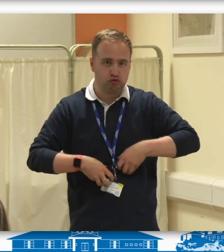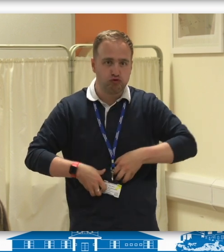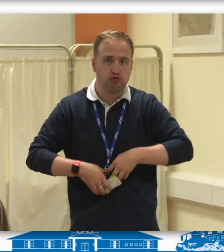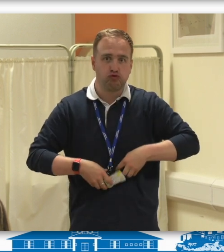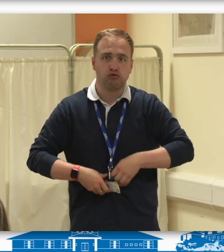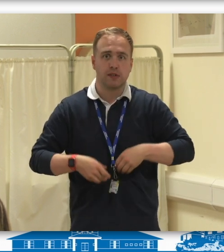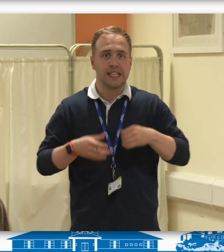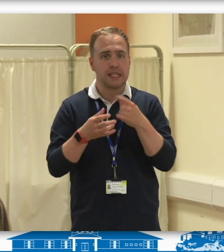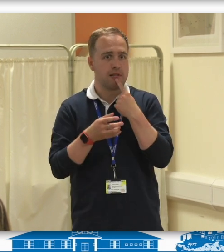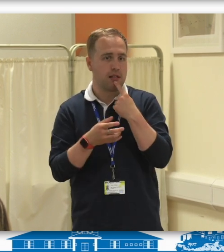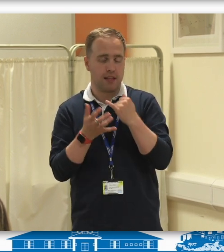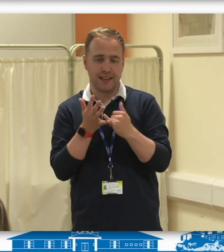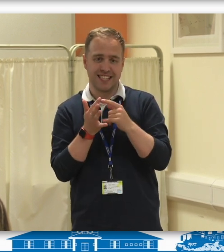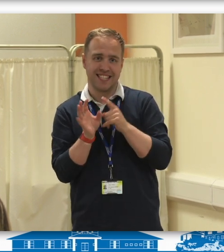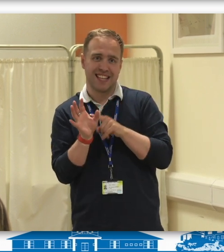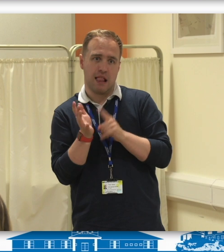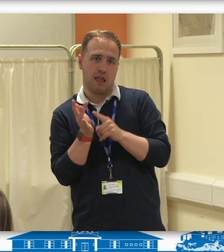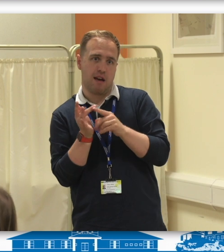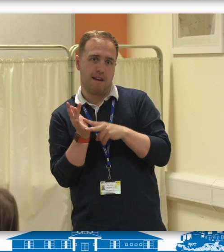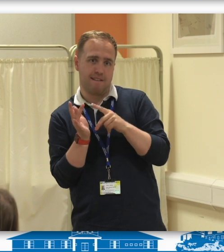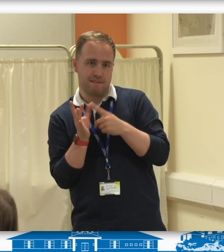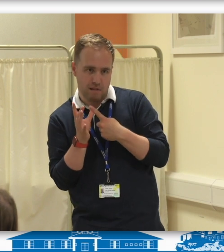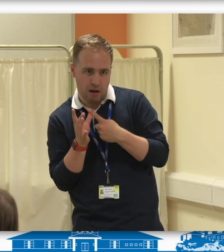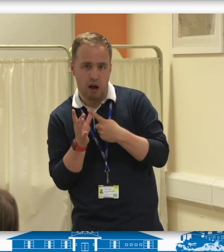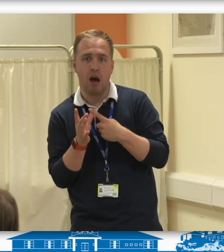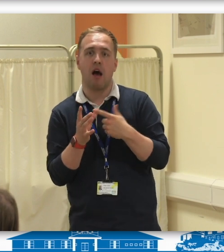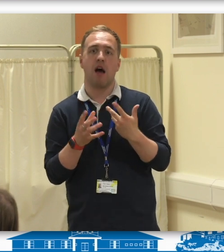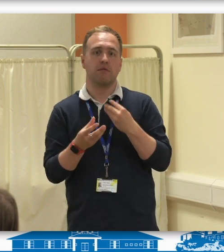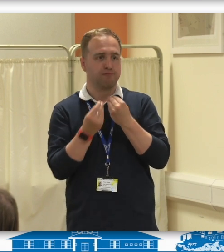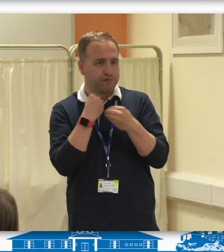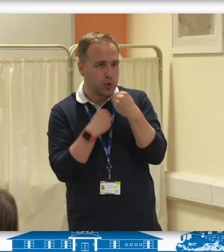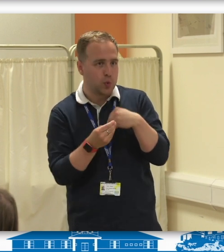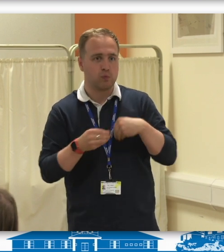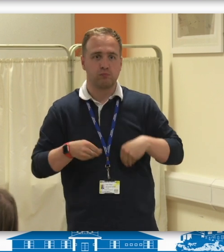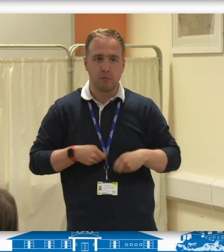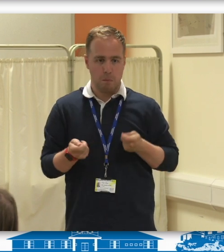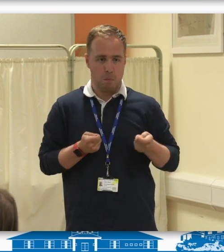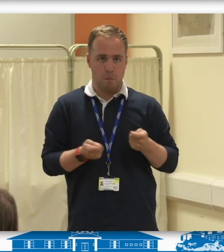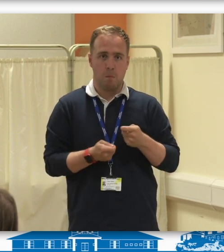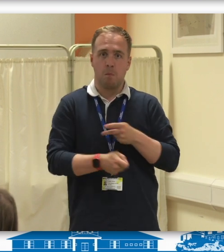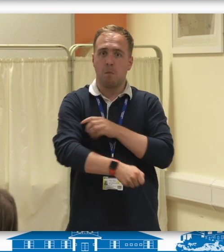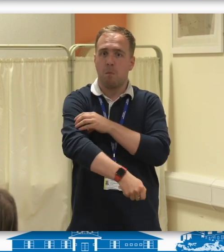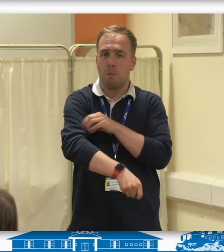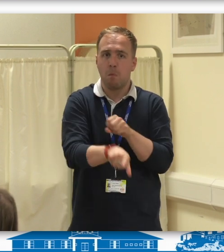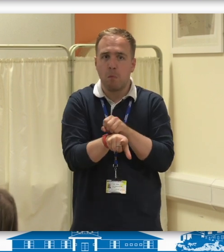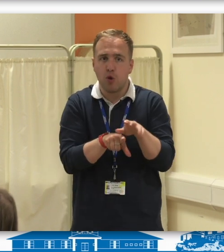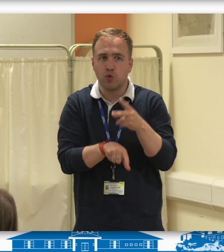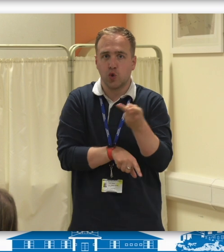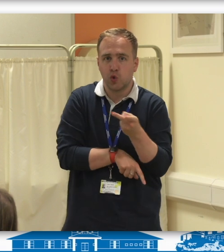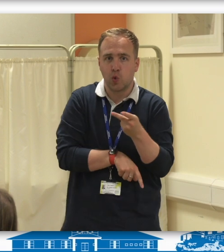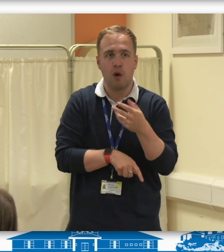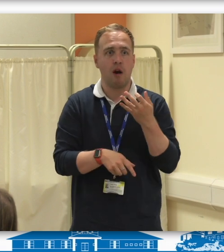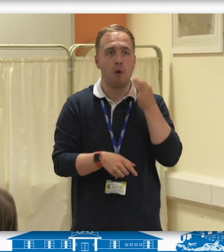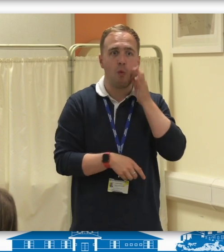and digestive enzyme production, gut motility, metabolism, including regulation of blood sugar, the balance of water